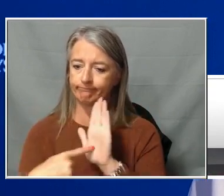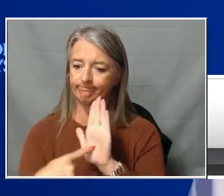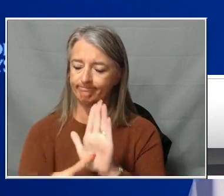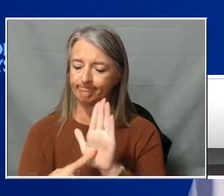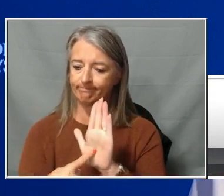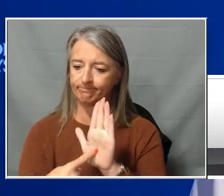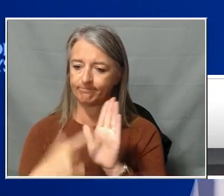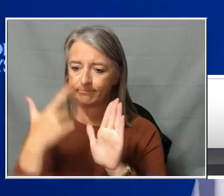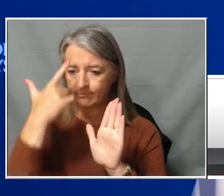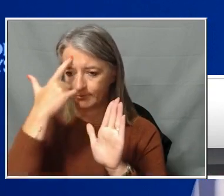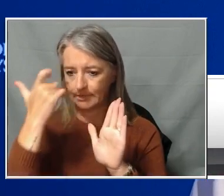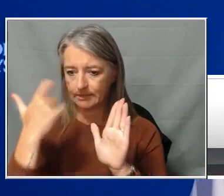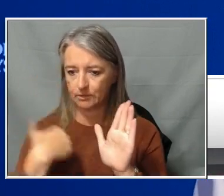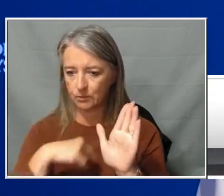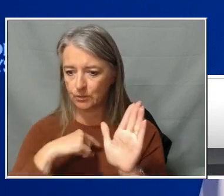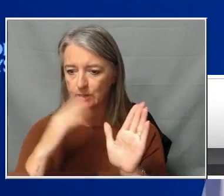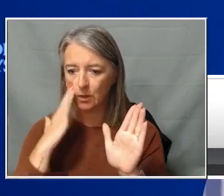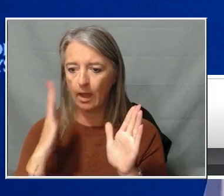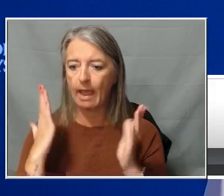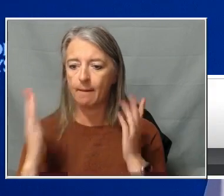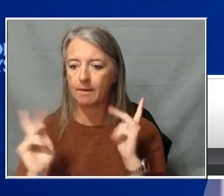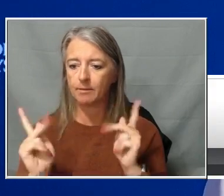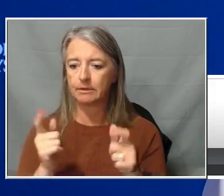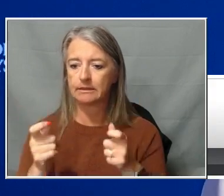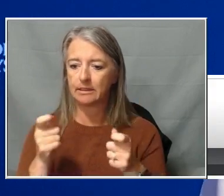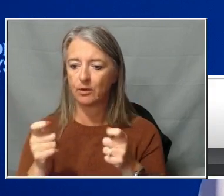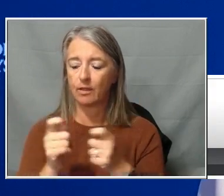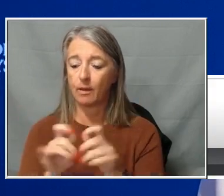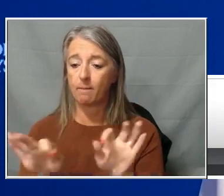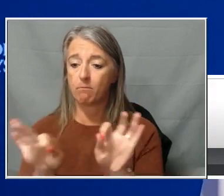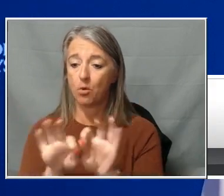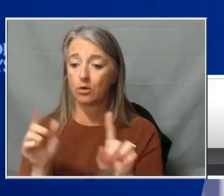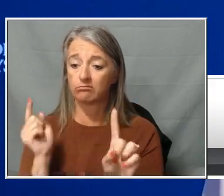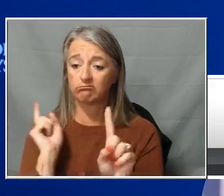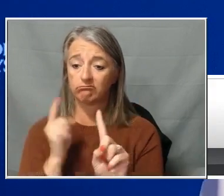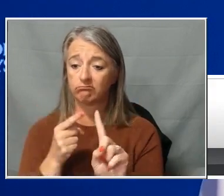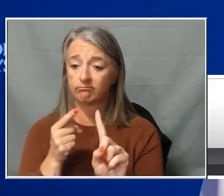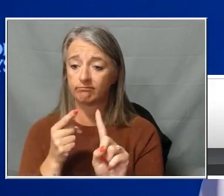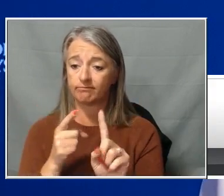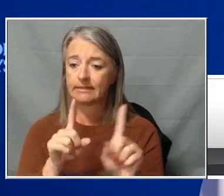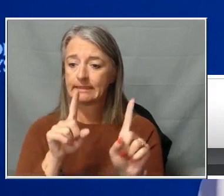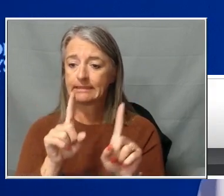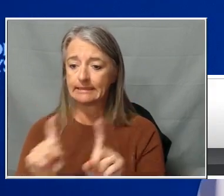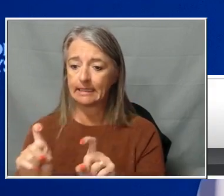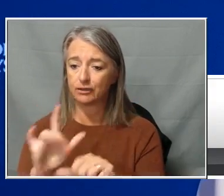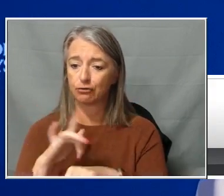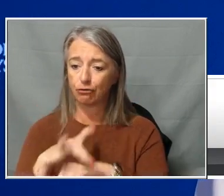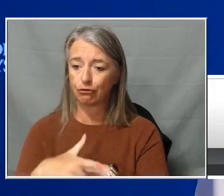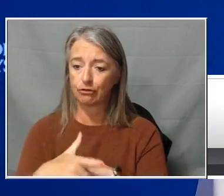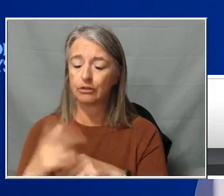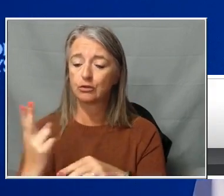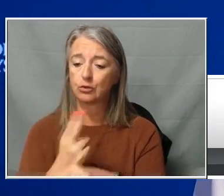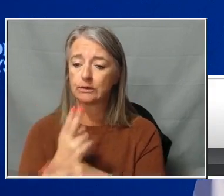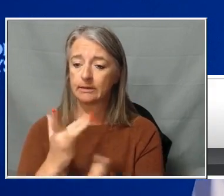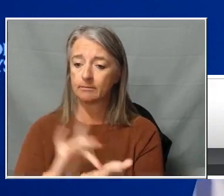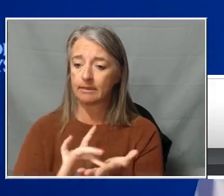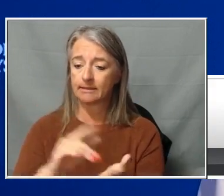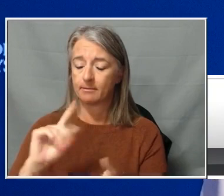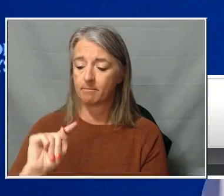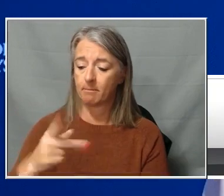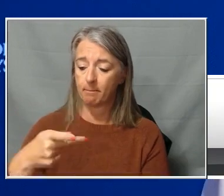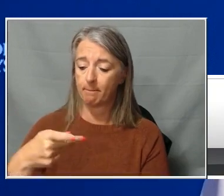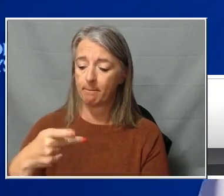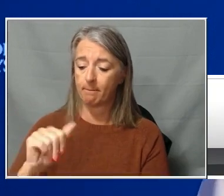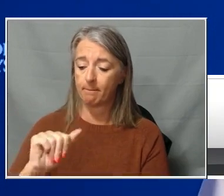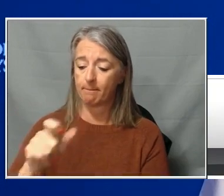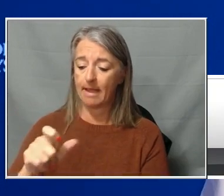because we know how many people deal with it. So, but the important thing is getting tested early and getting on Paxlovid early in that course,